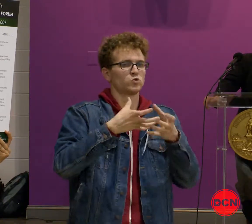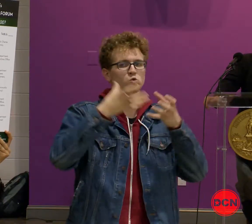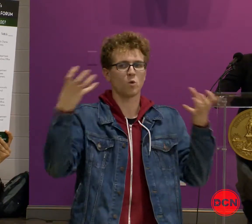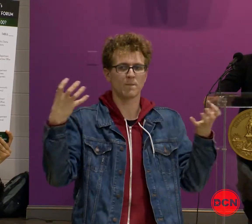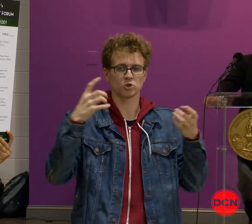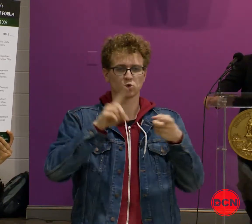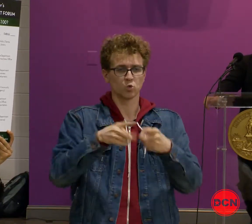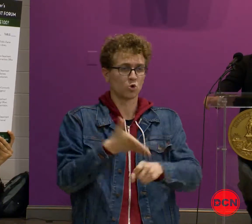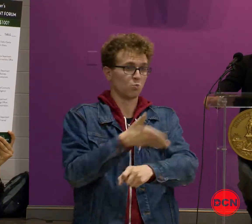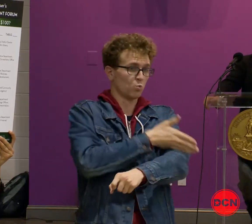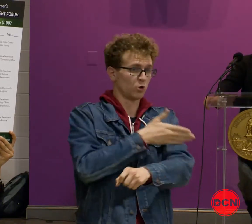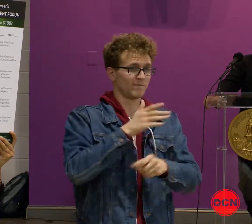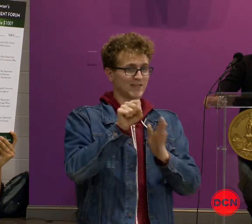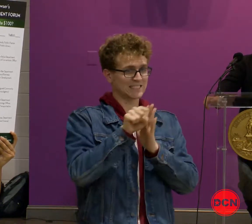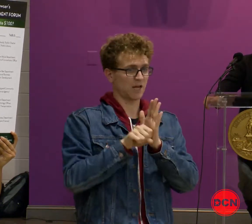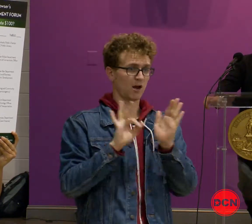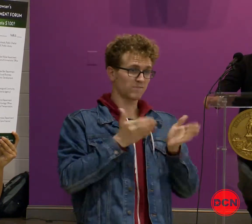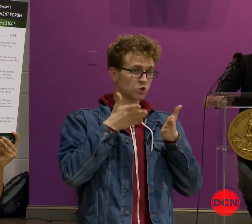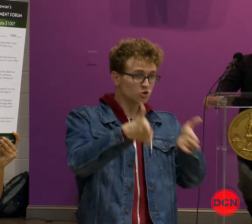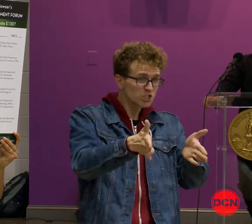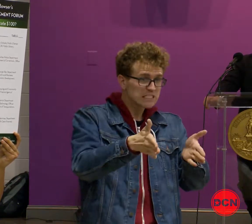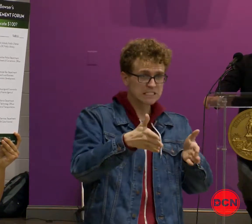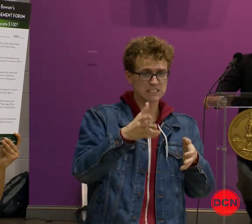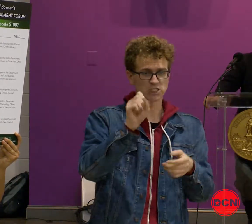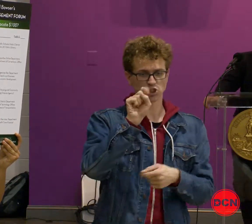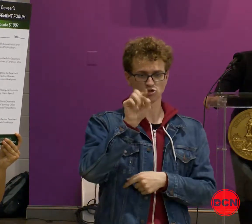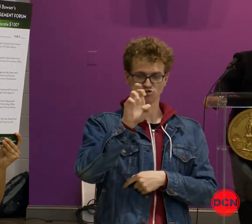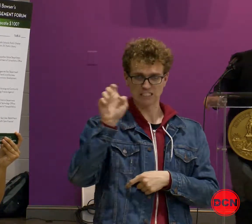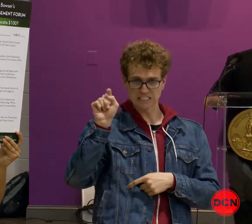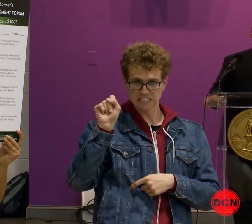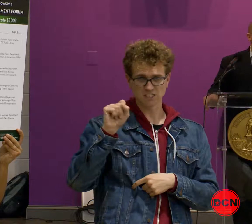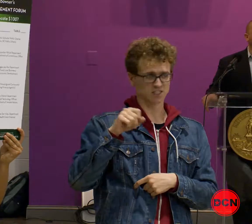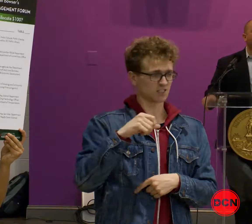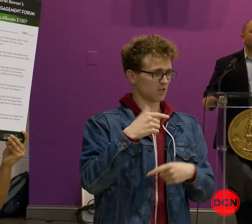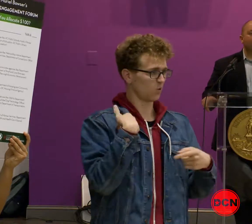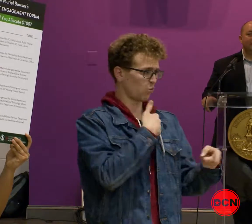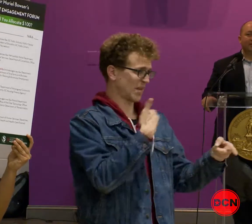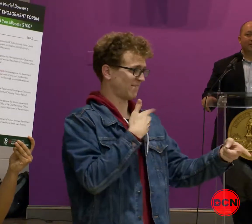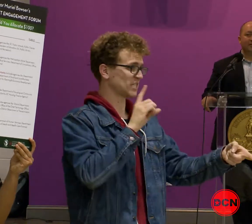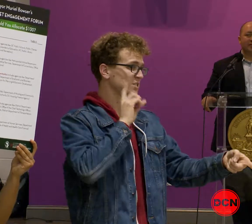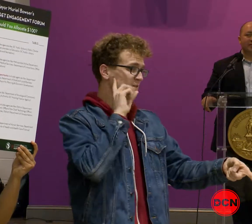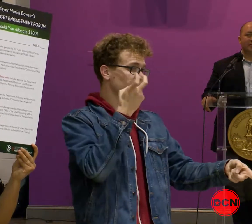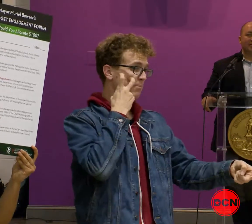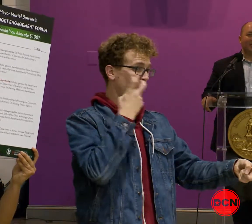we feel that's a high priority because we can do so much to improve the state of our streets.